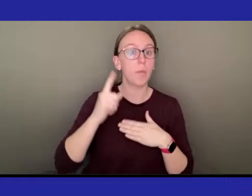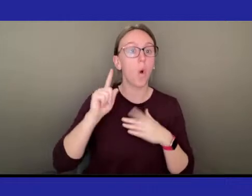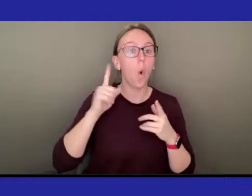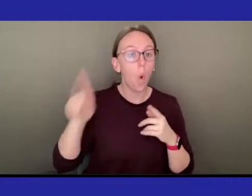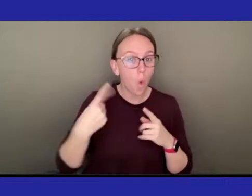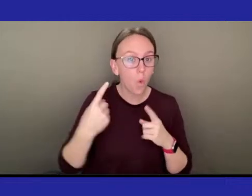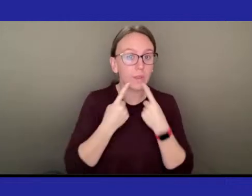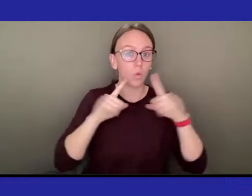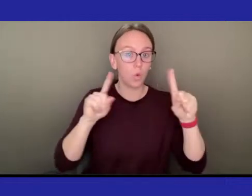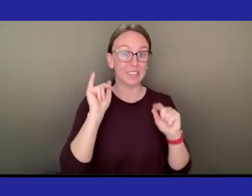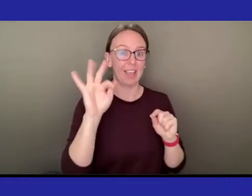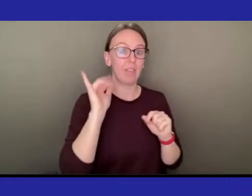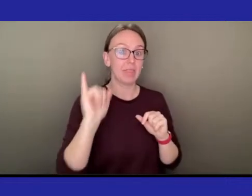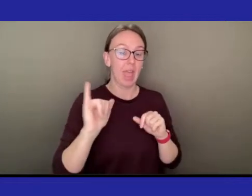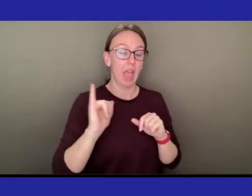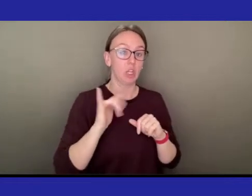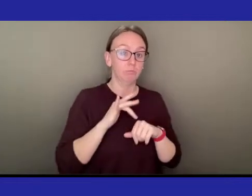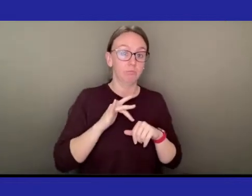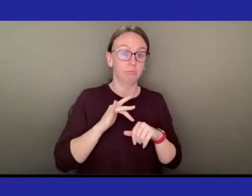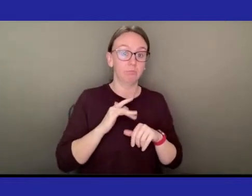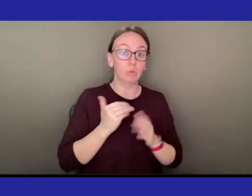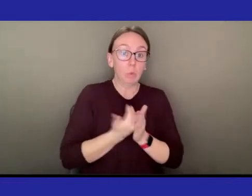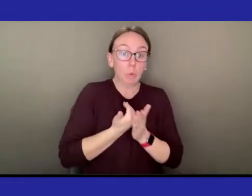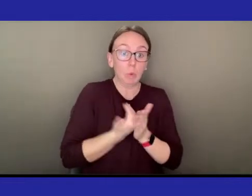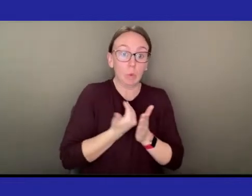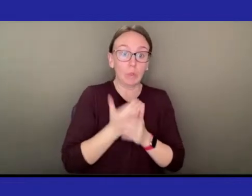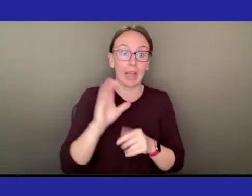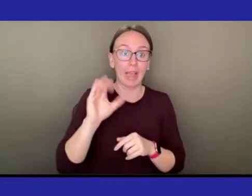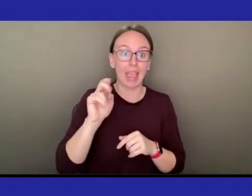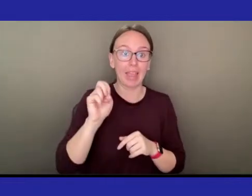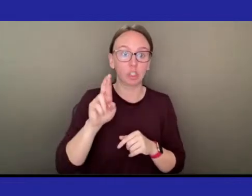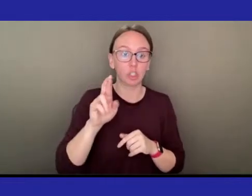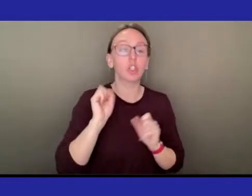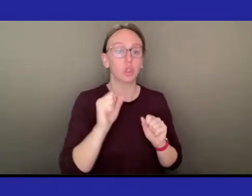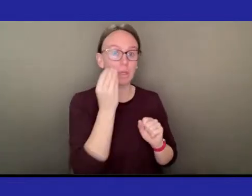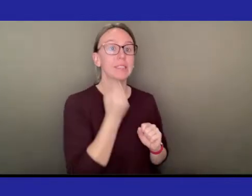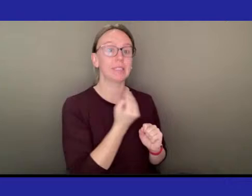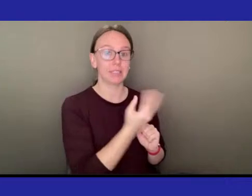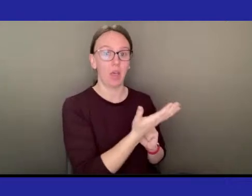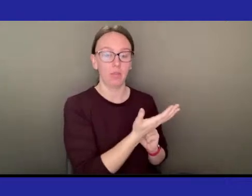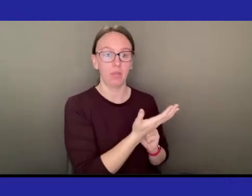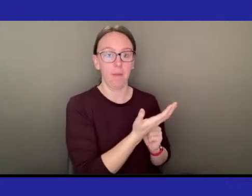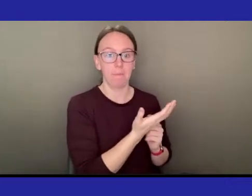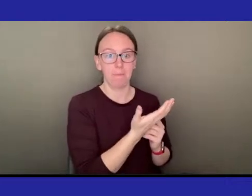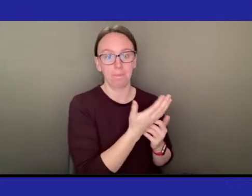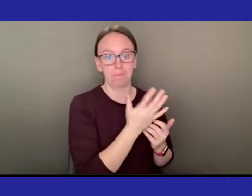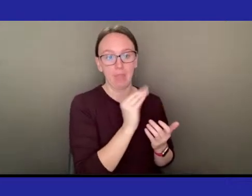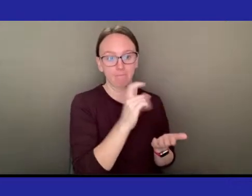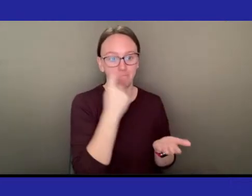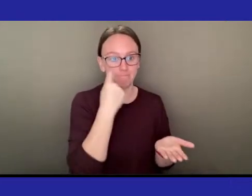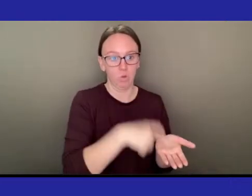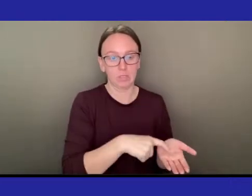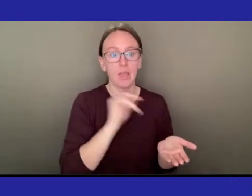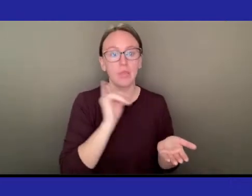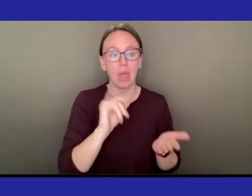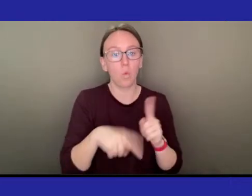because it's not a great service to someone to tell them that they have inoperable lung cancer,